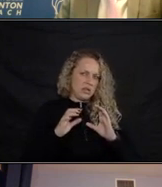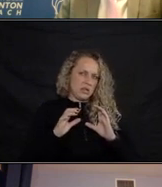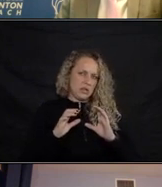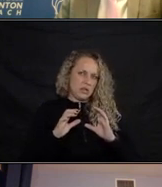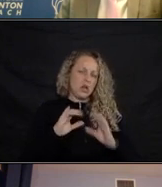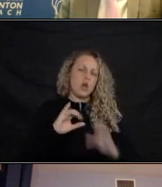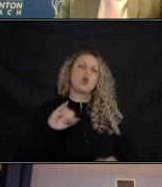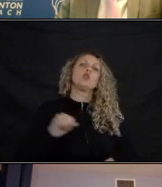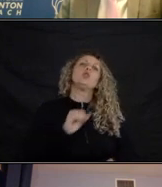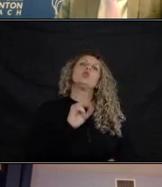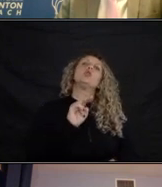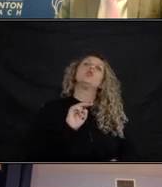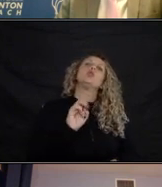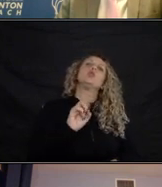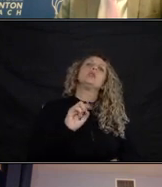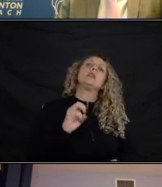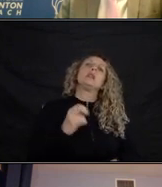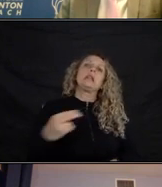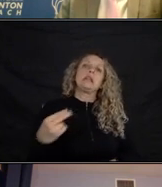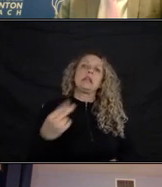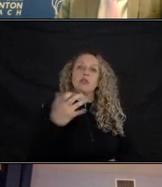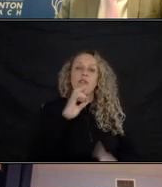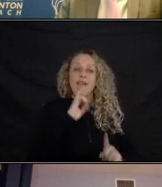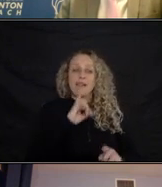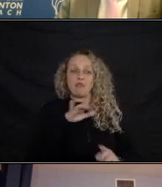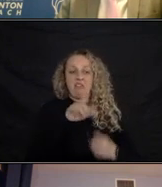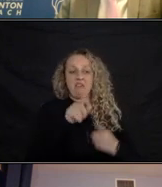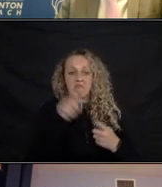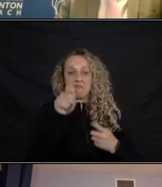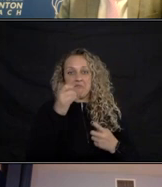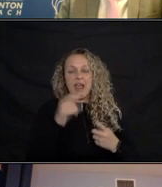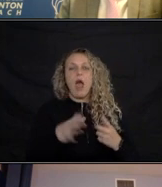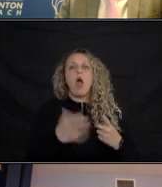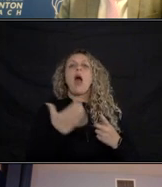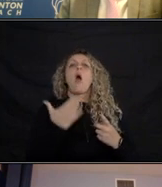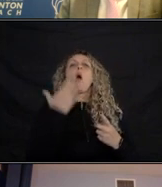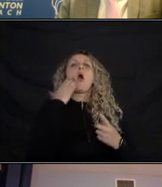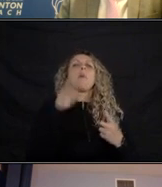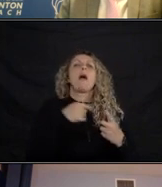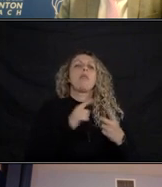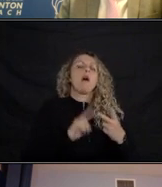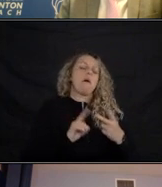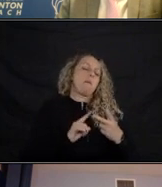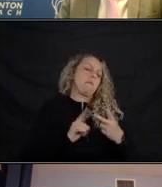Juneteenth. But I see y'all already answered that. And now I want to know about the